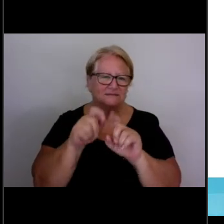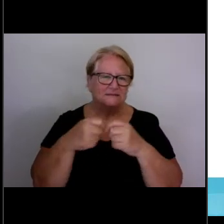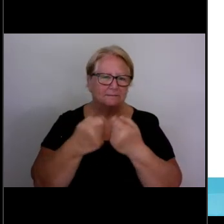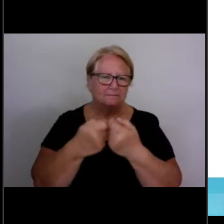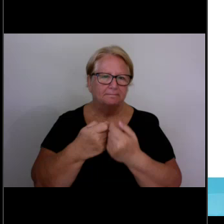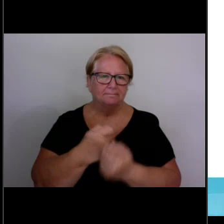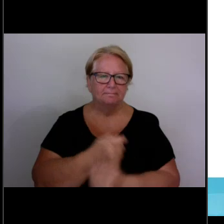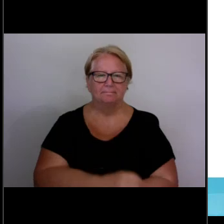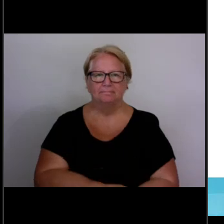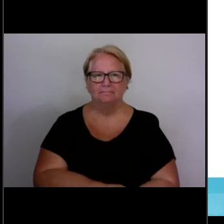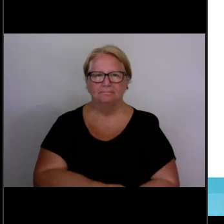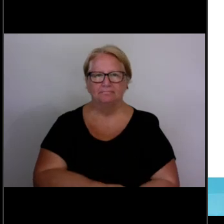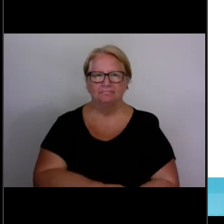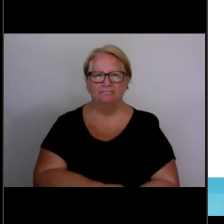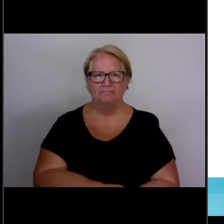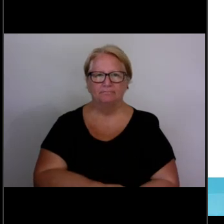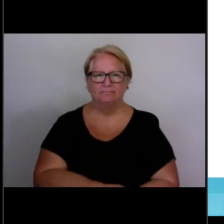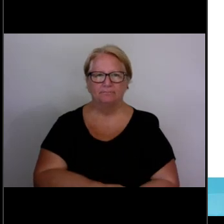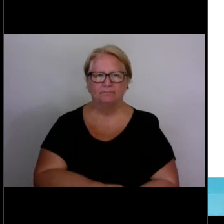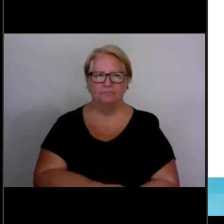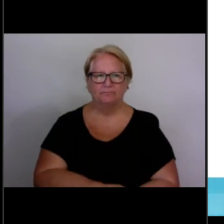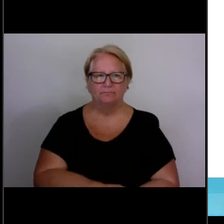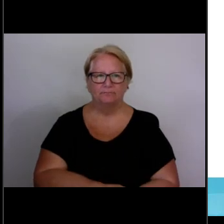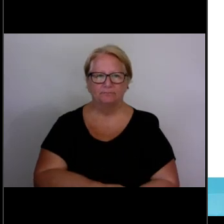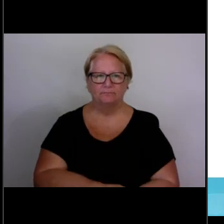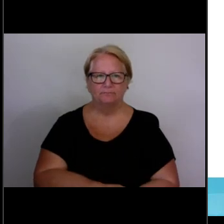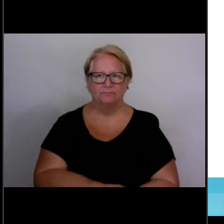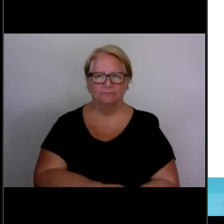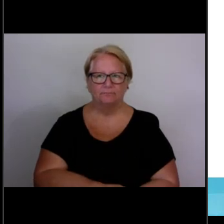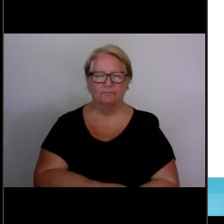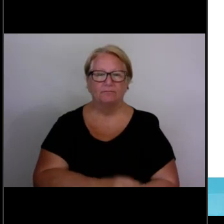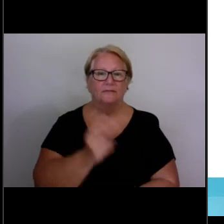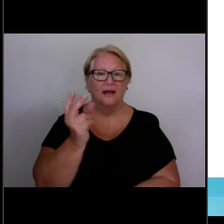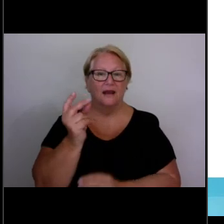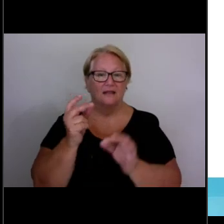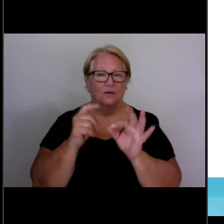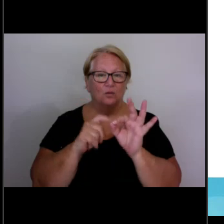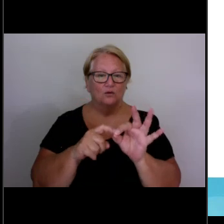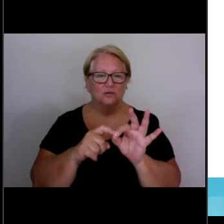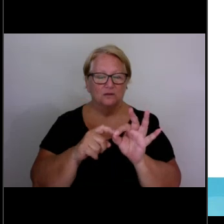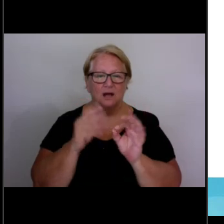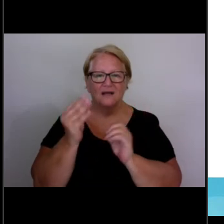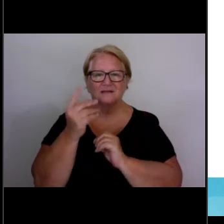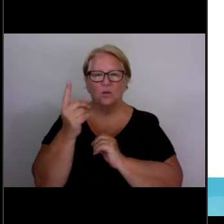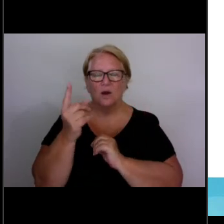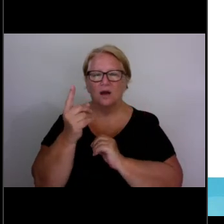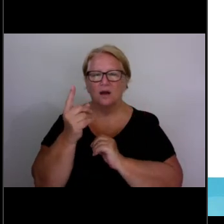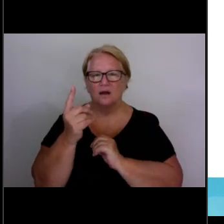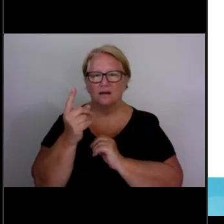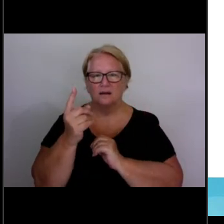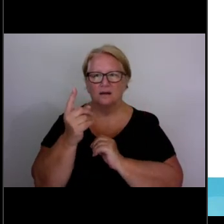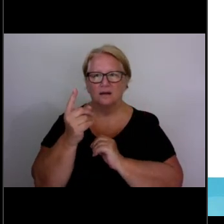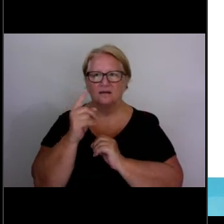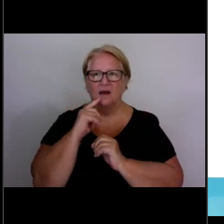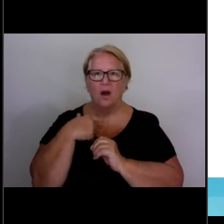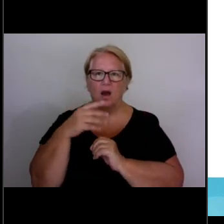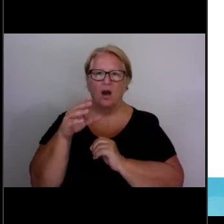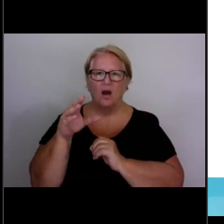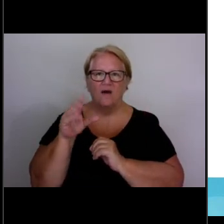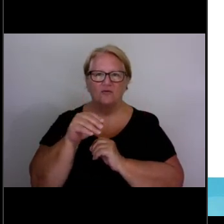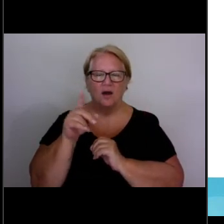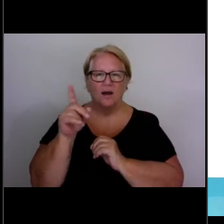And before I move on to the next slide, we've had another question come through. So someone has said, I am from Restorative Justice